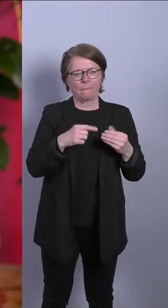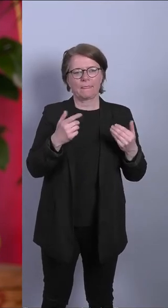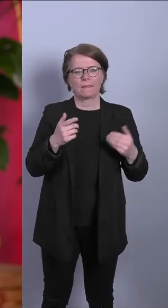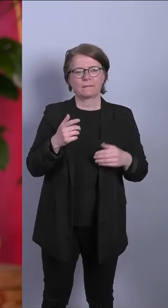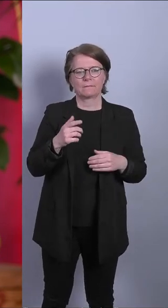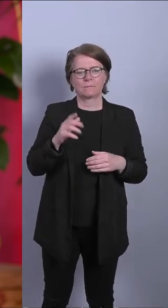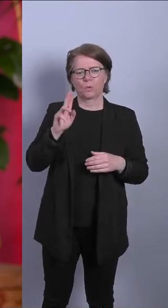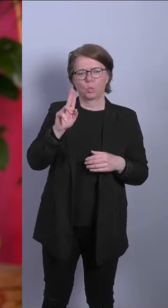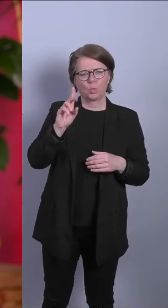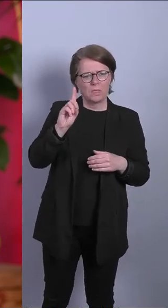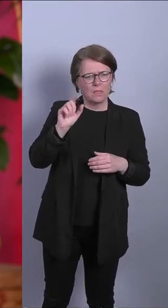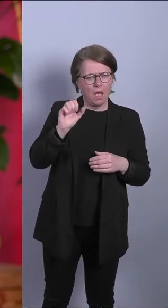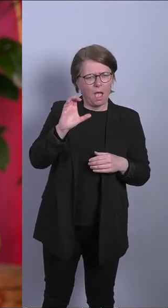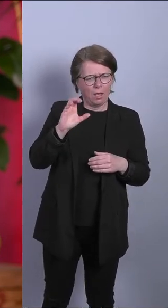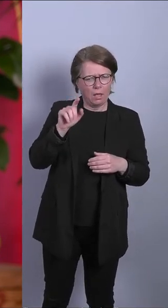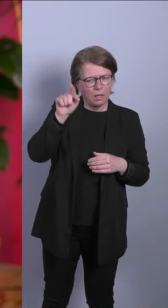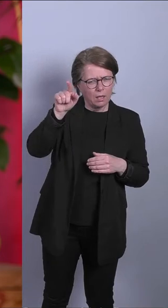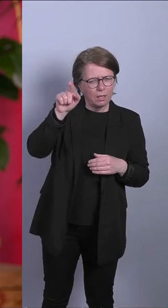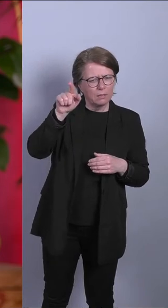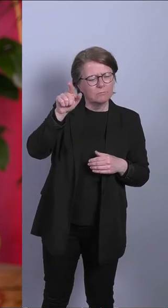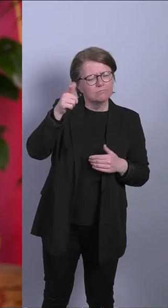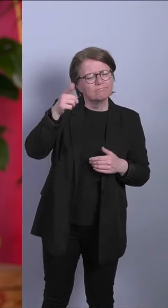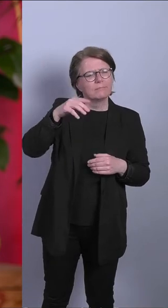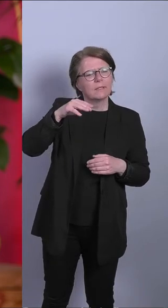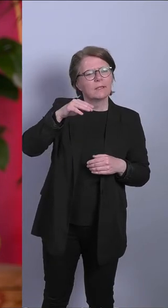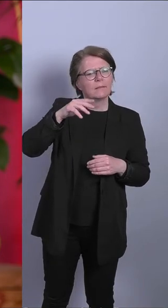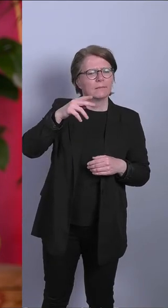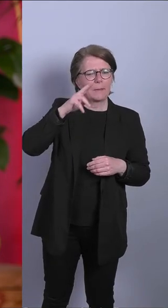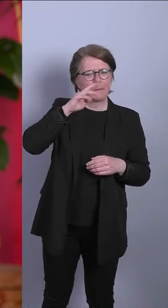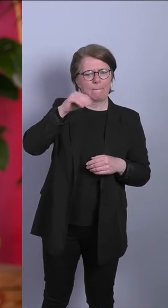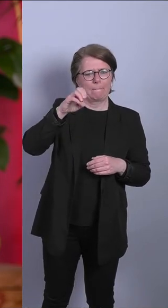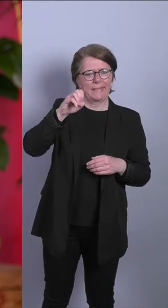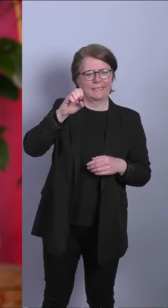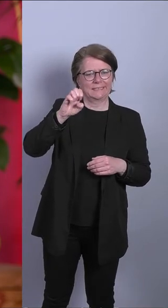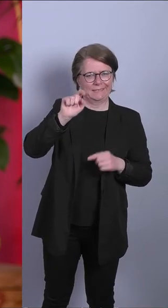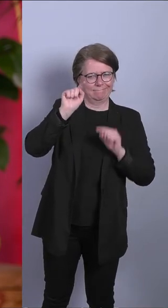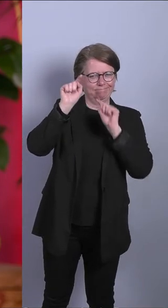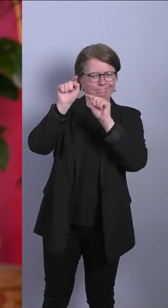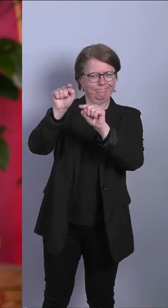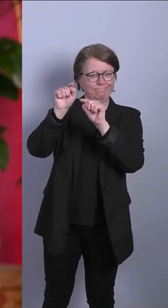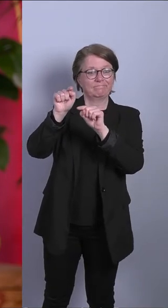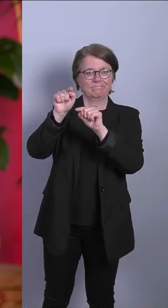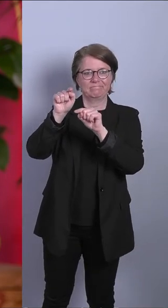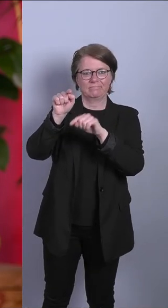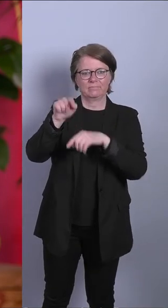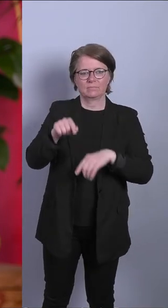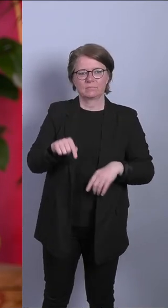and Accreditation Center, in the Messe Exhibition Center.